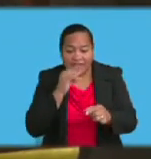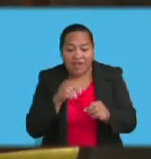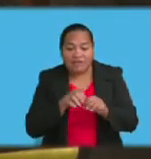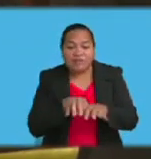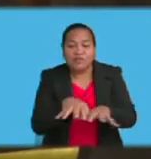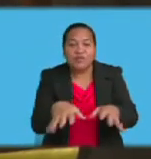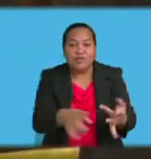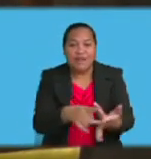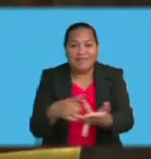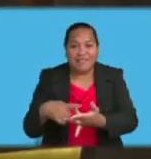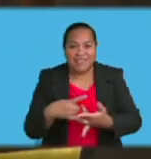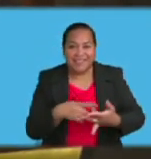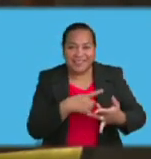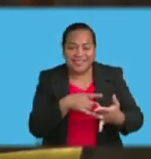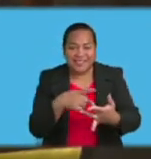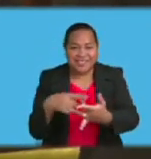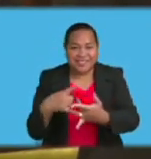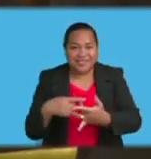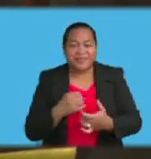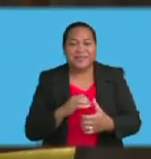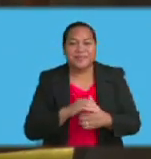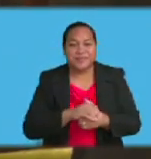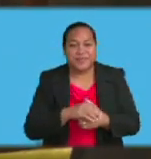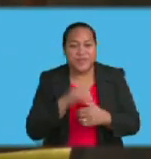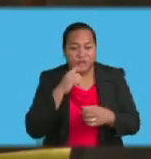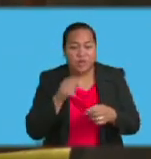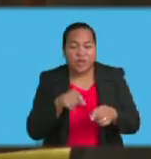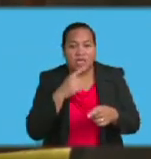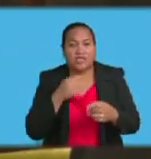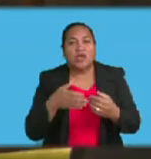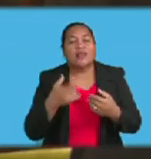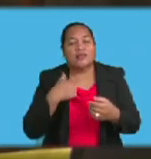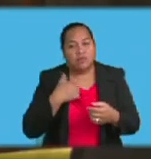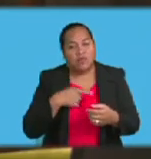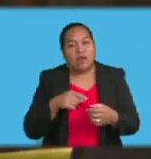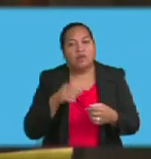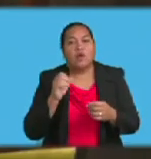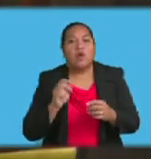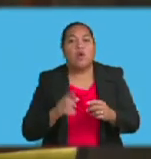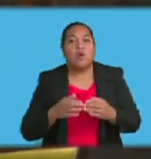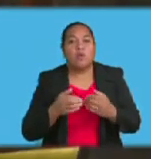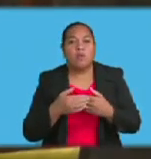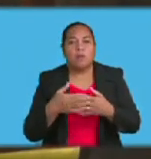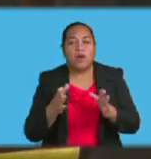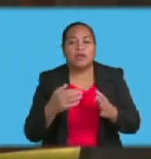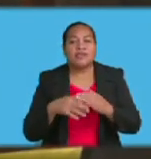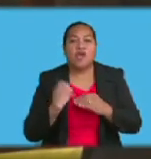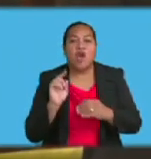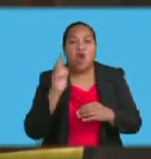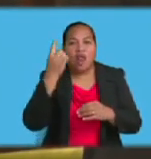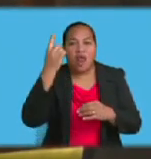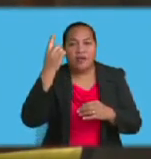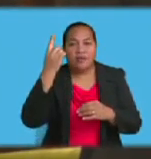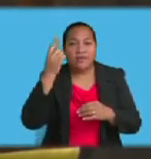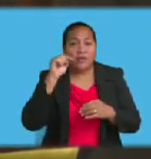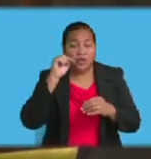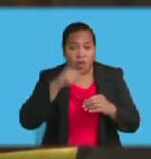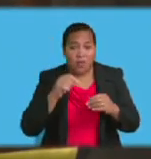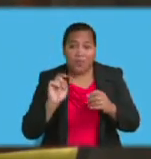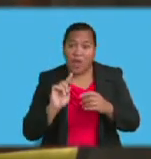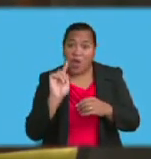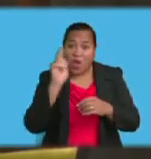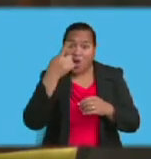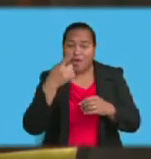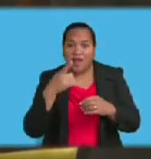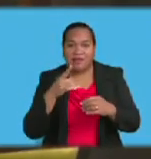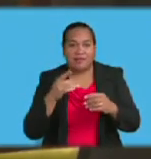Fijian government's decision to open its newest trade commission in Auckland. This is the business hub of New Zealand, and